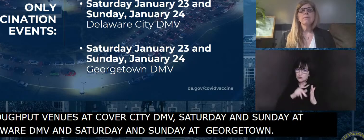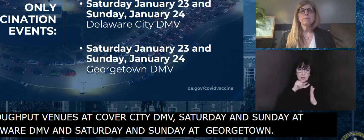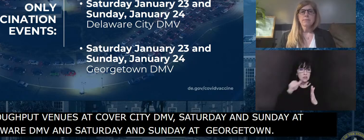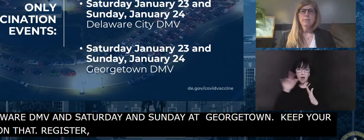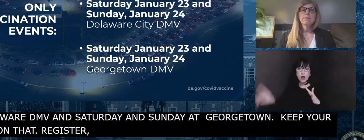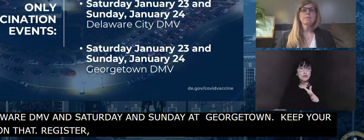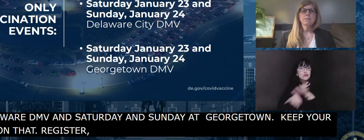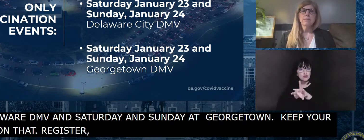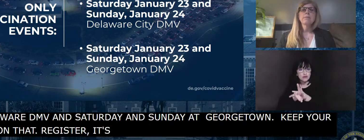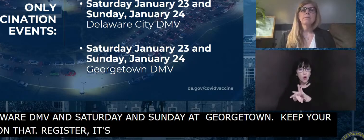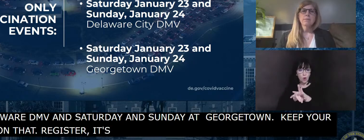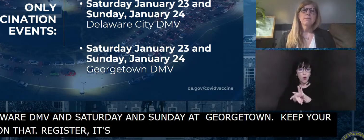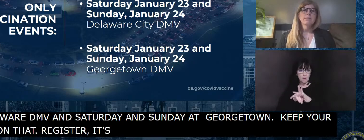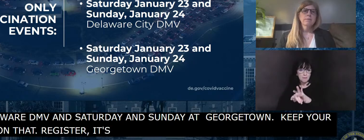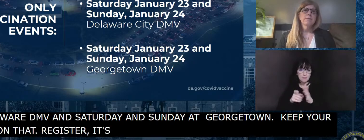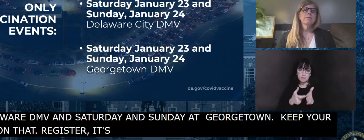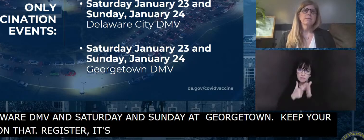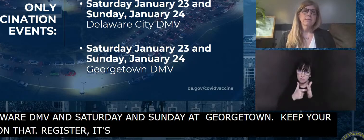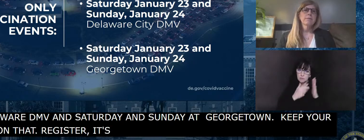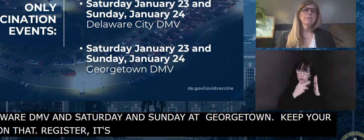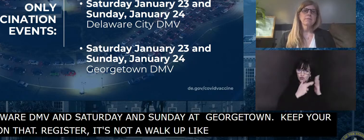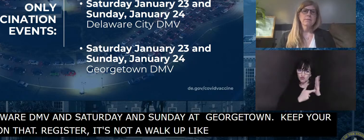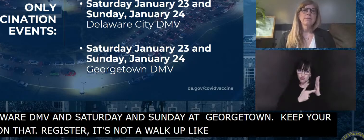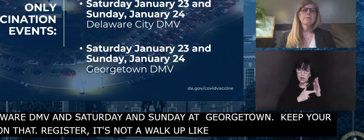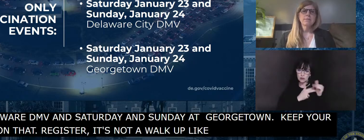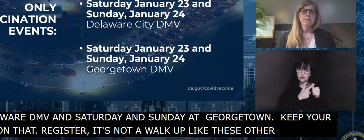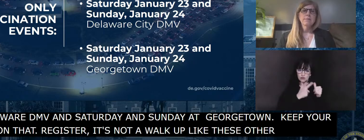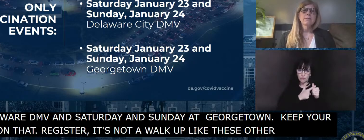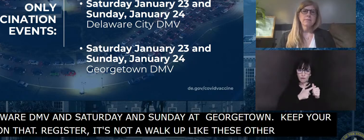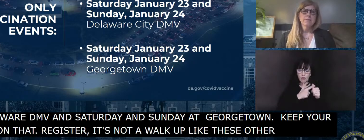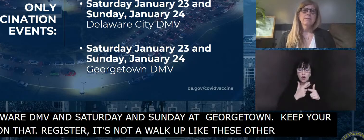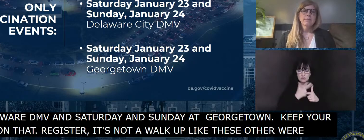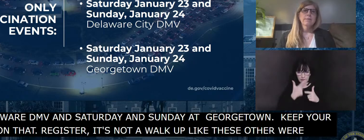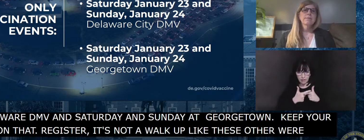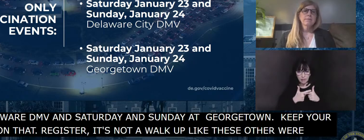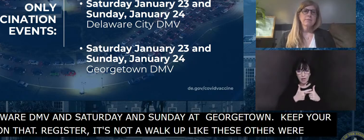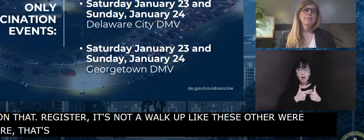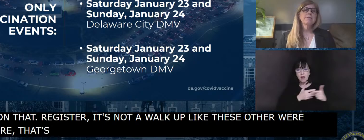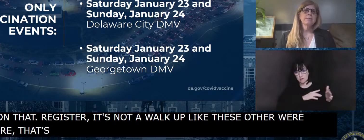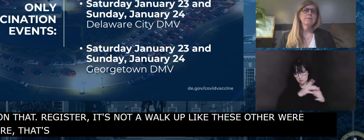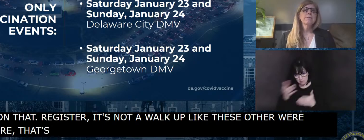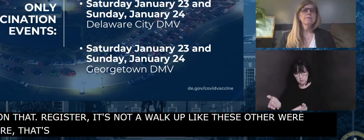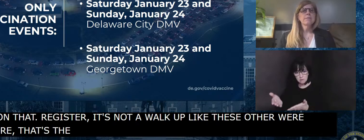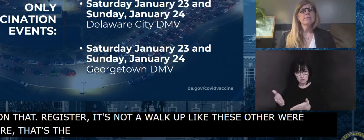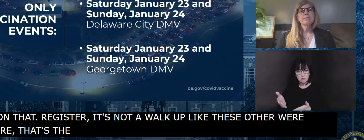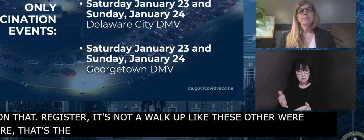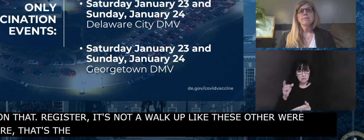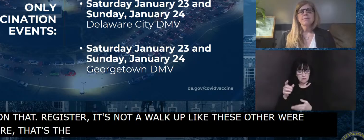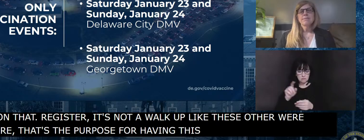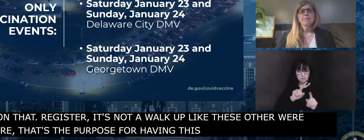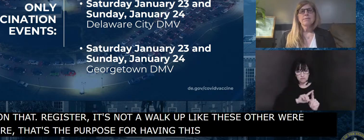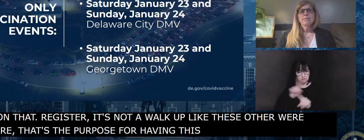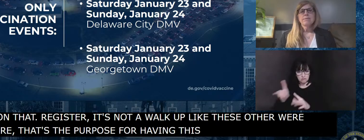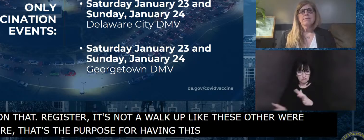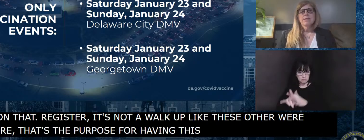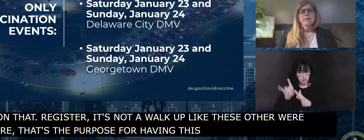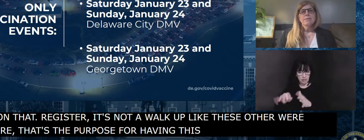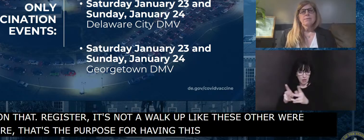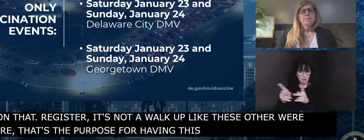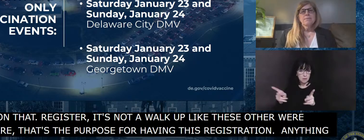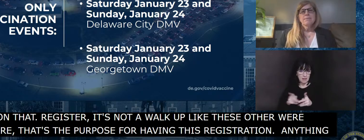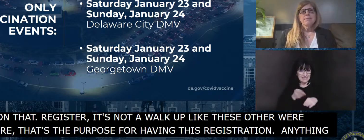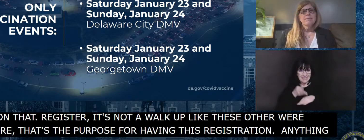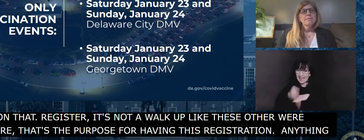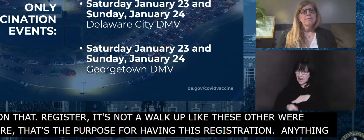others were before. That's the purpose for having this registration. Anything that you want to add to that, Dr. Rattay, and so